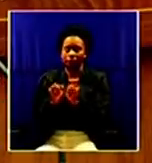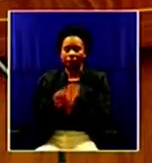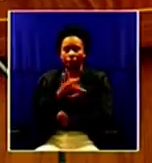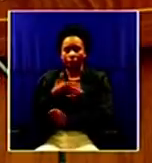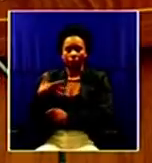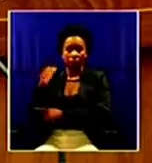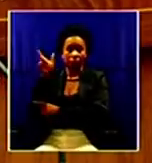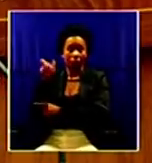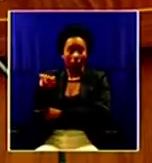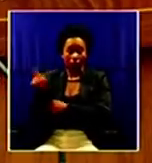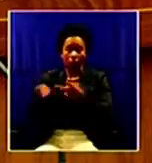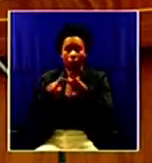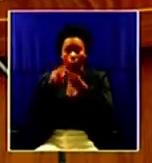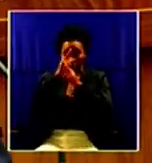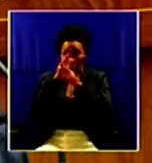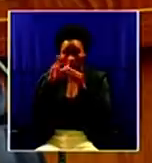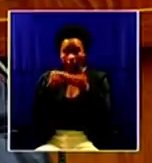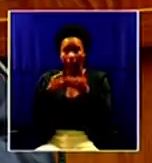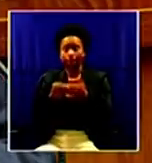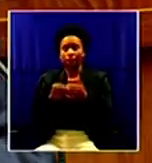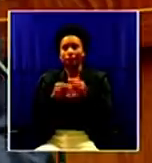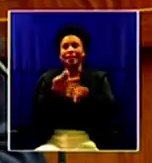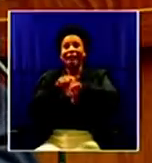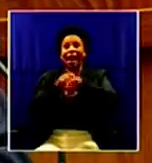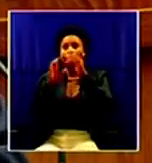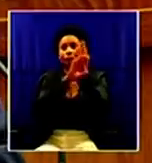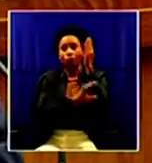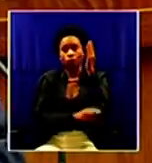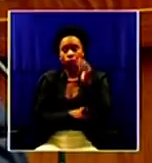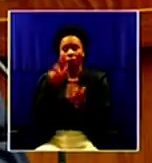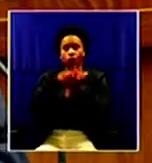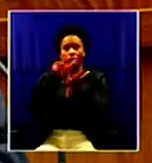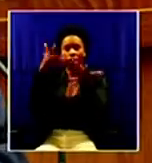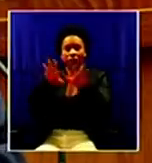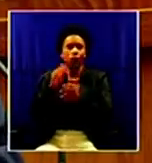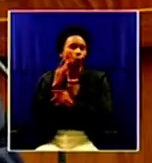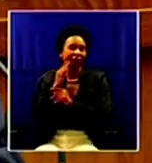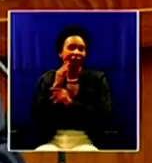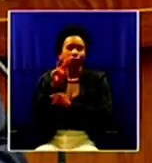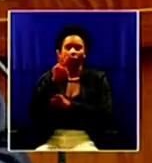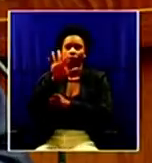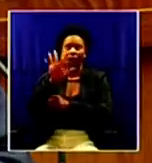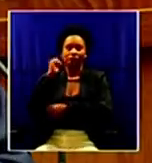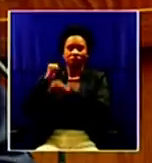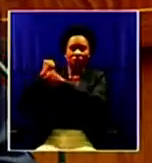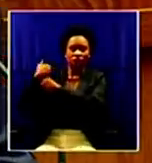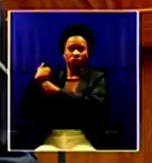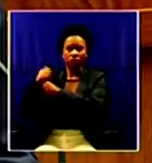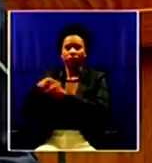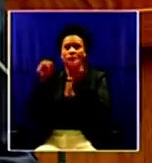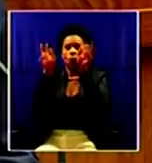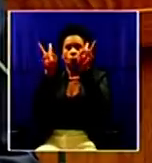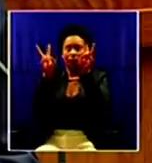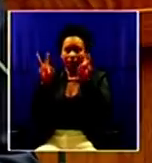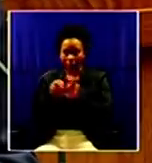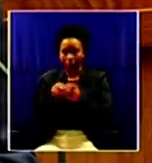honorable members, when the Constitution was adopted 25 years ago, the words, quote, "nothing can stop